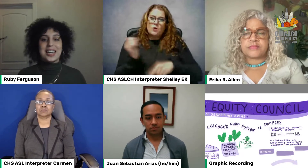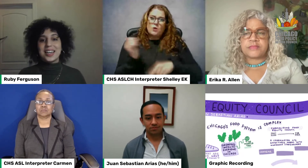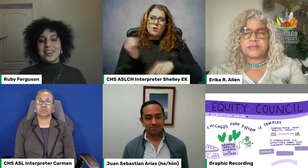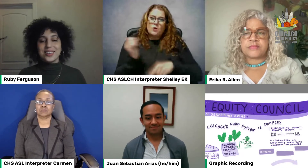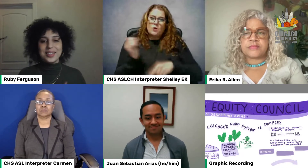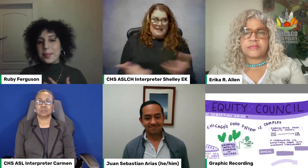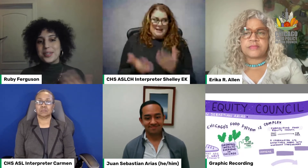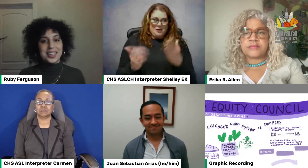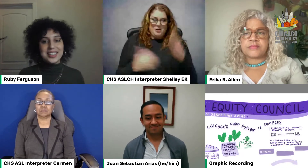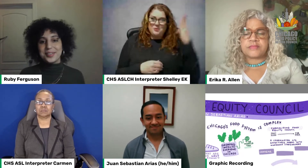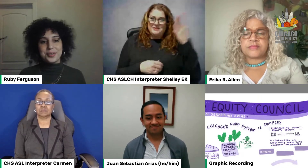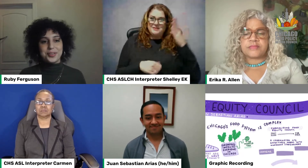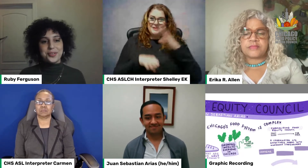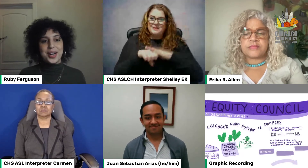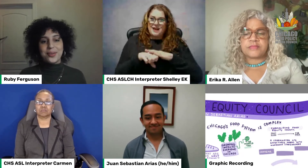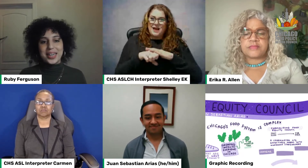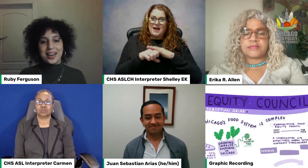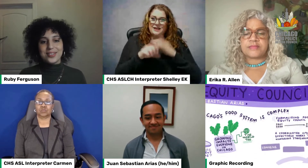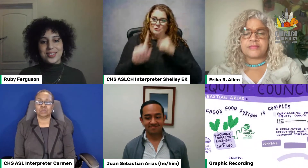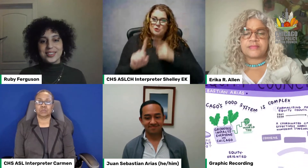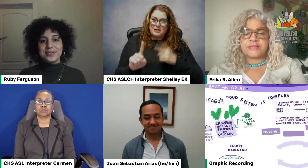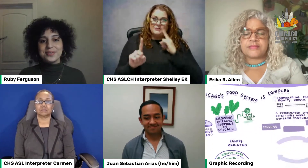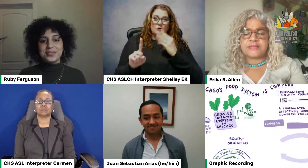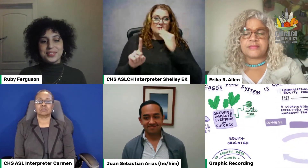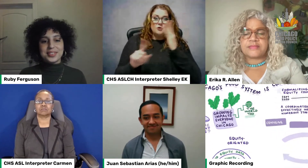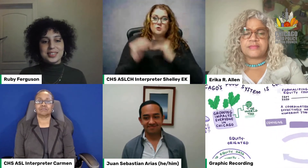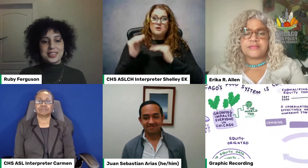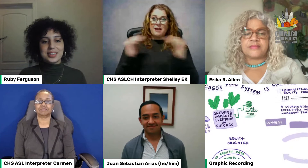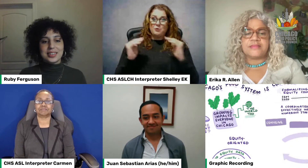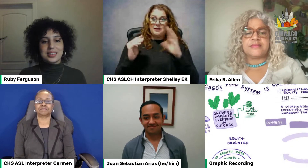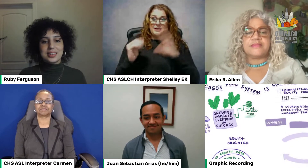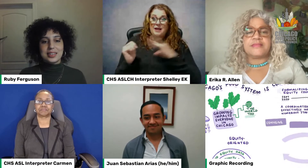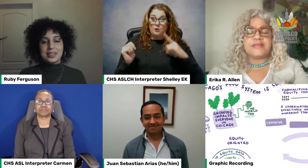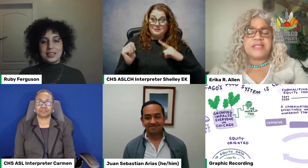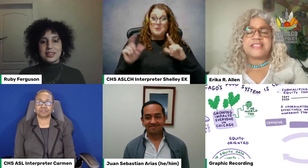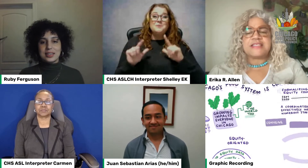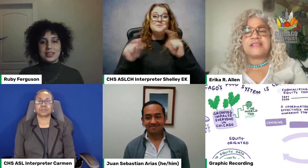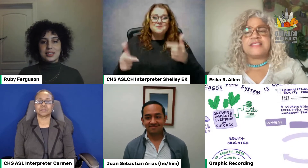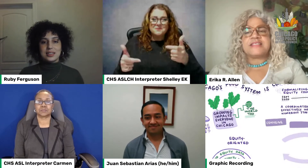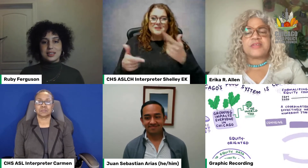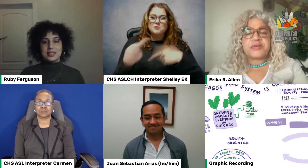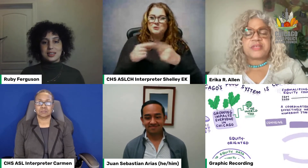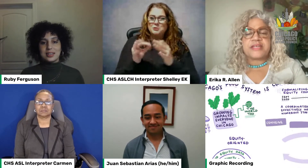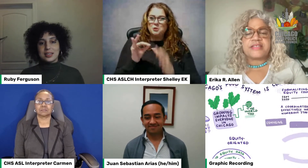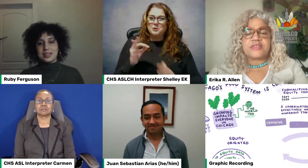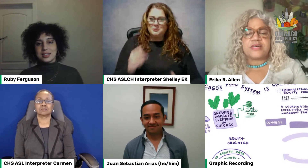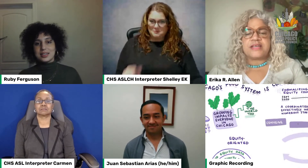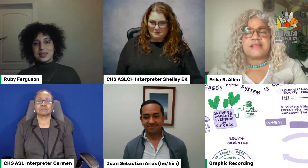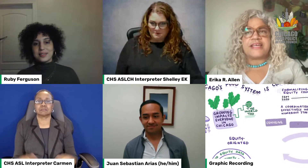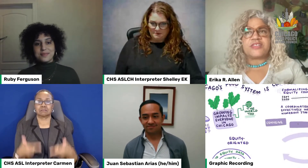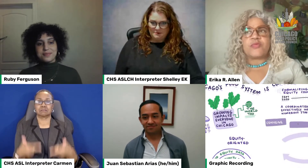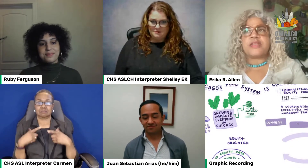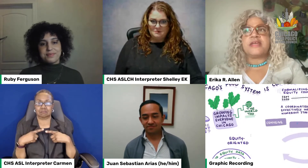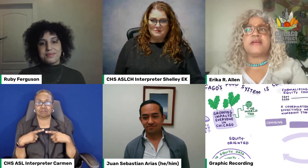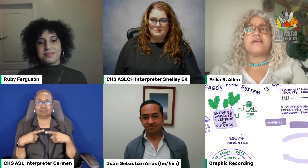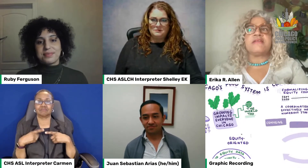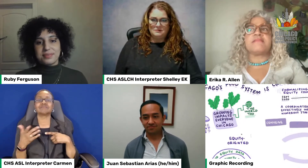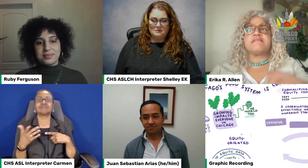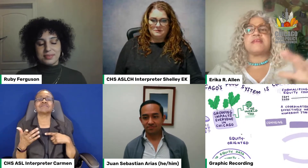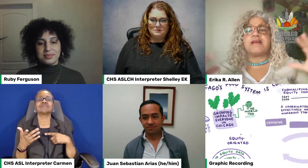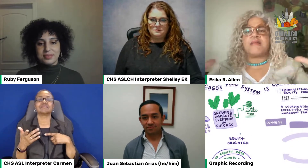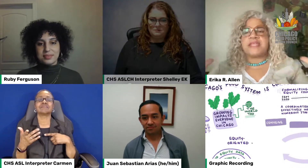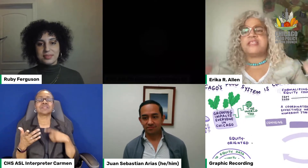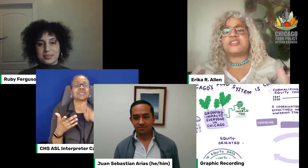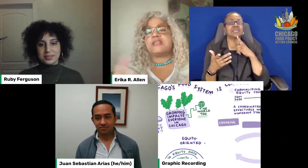here presenting on objectives for the Food Equity Council? I mean, it's literally like a